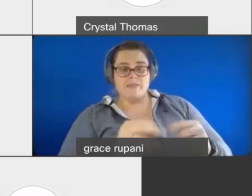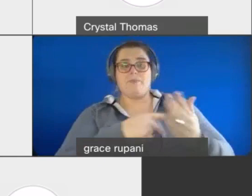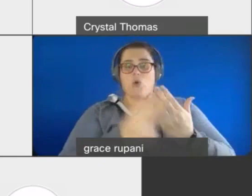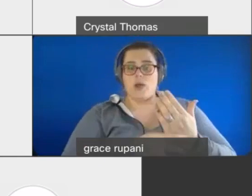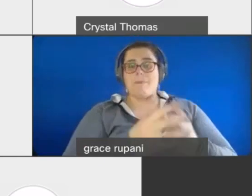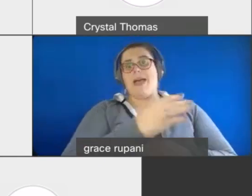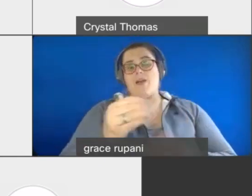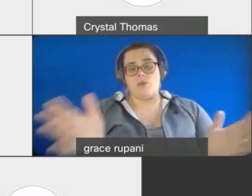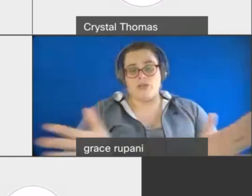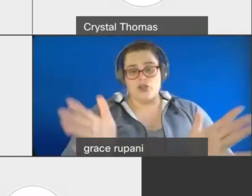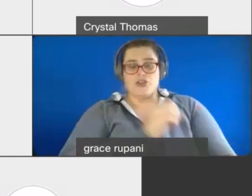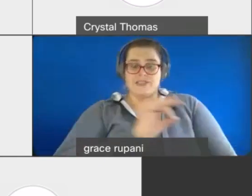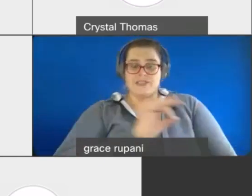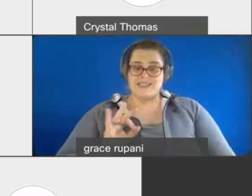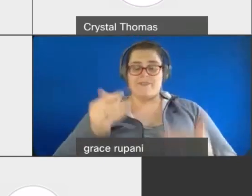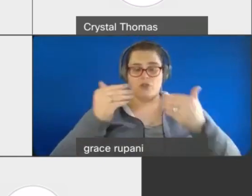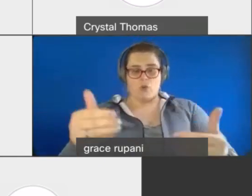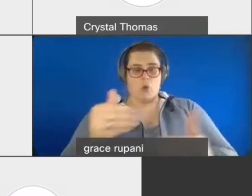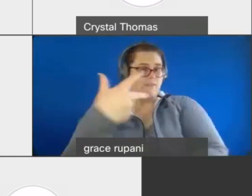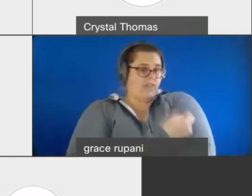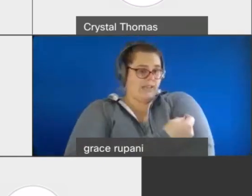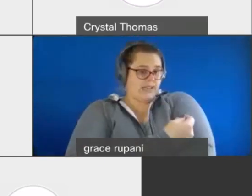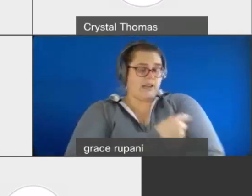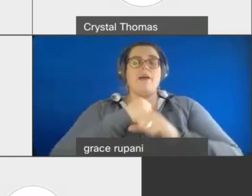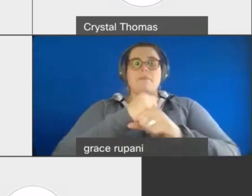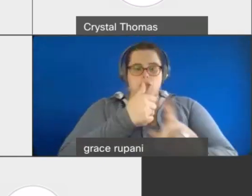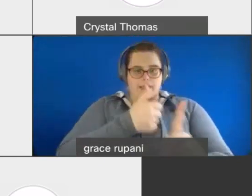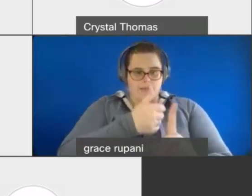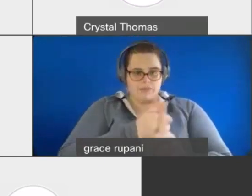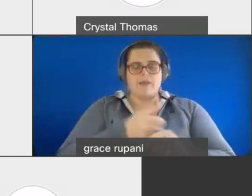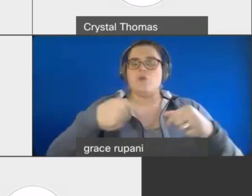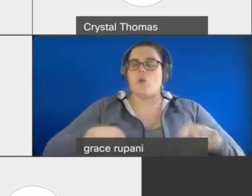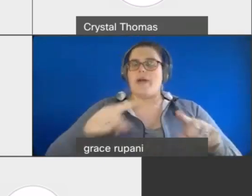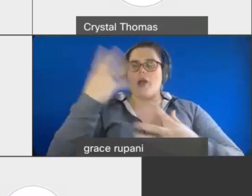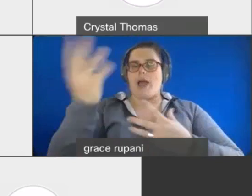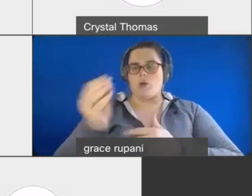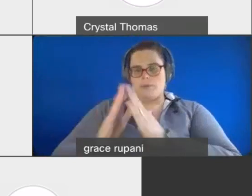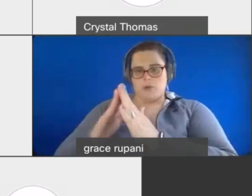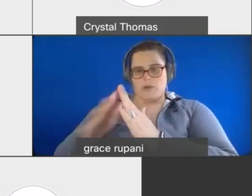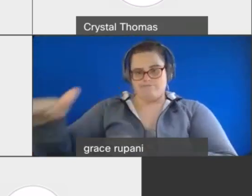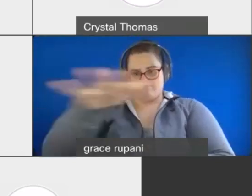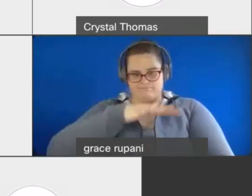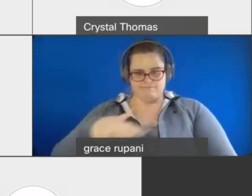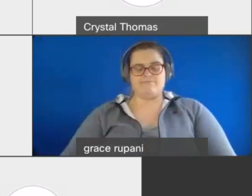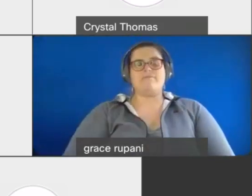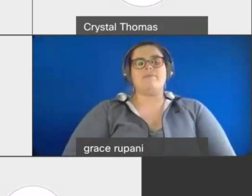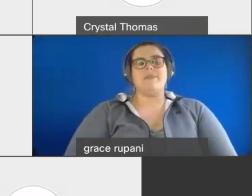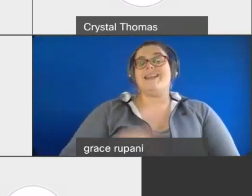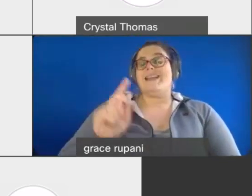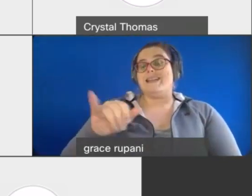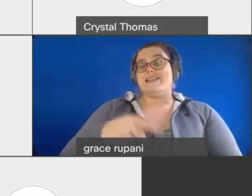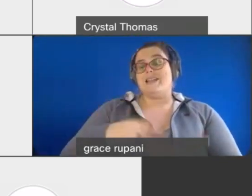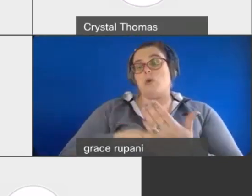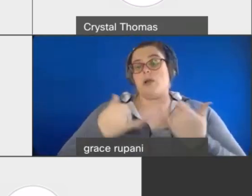vaccinated to protect themselves while navigating in the community. The day program is currently undergoing